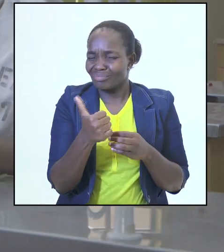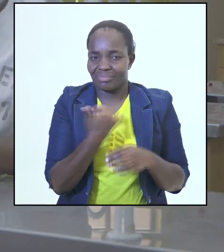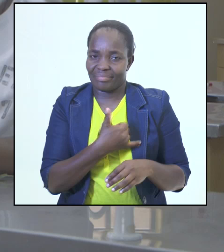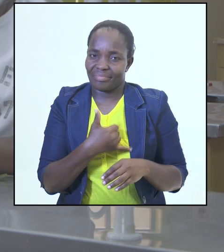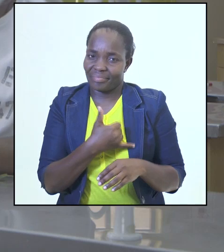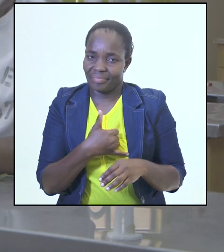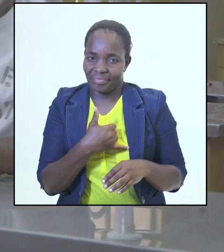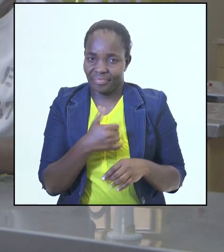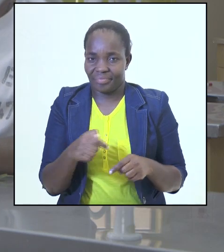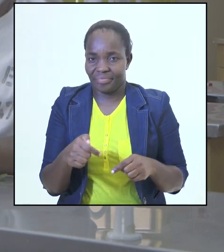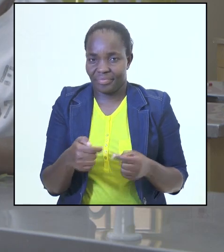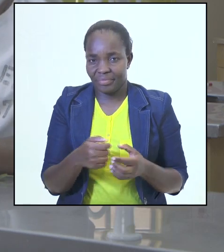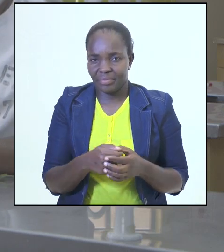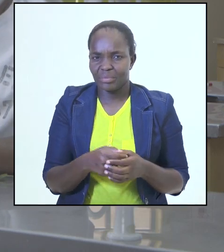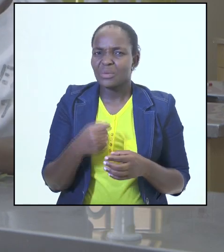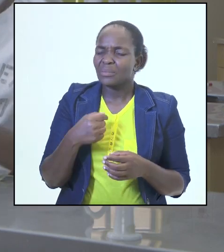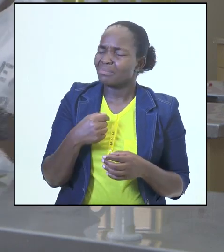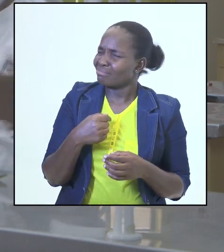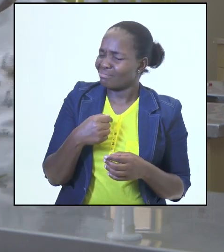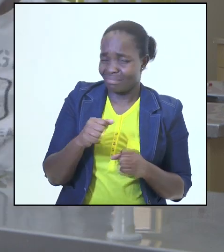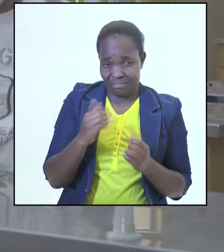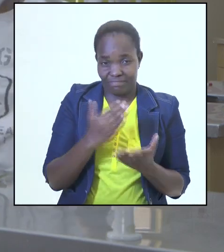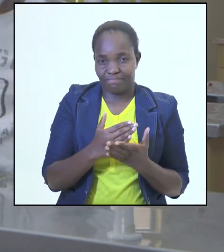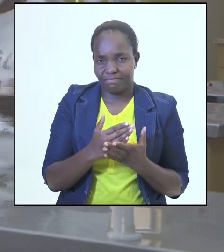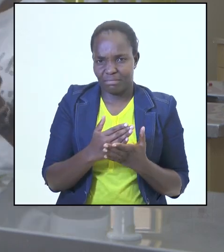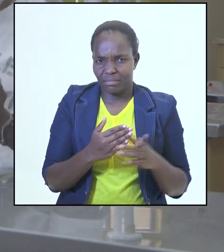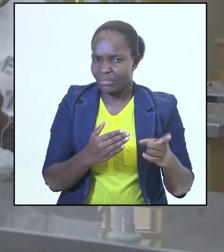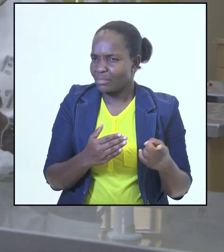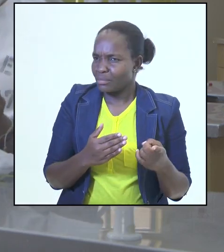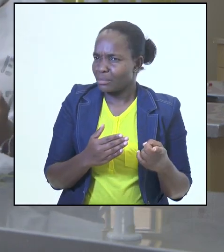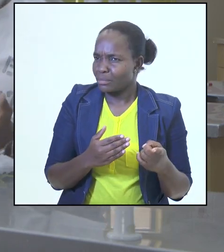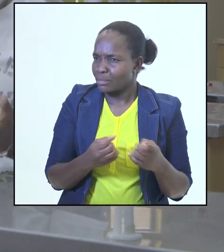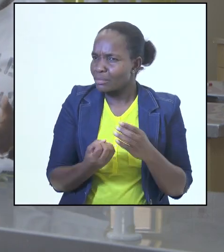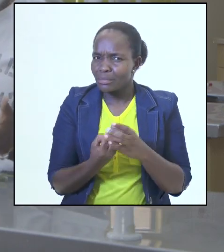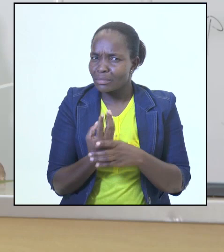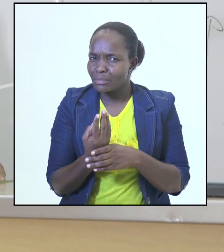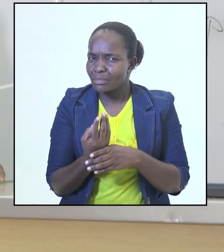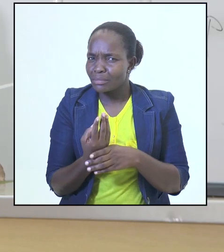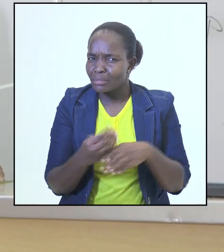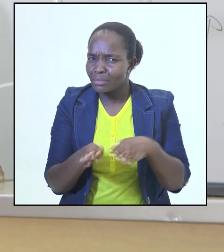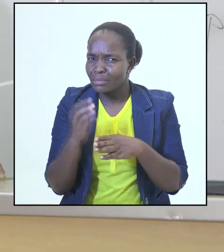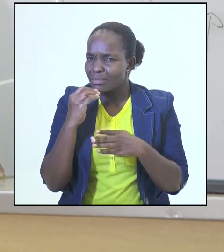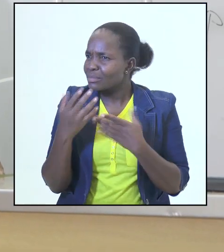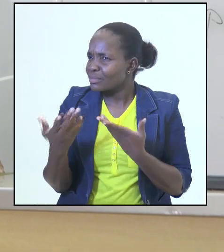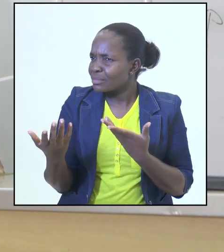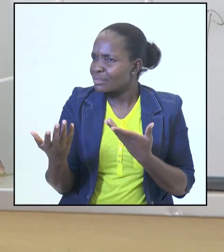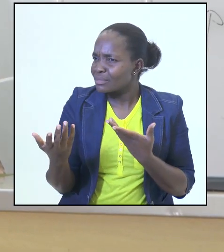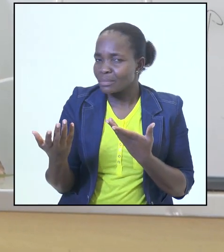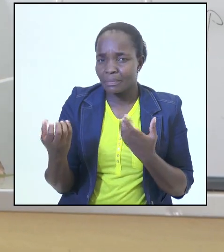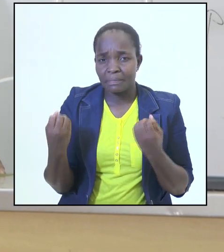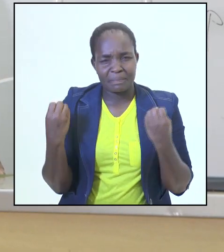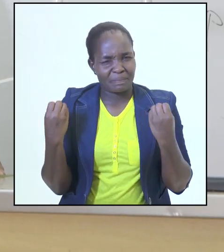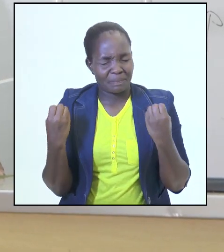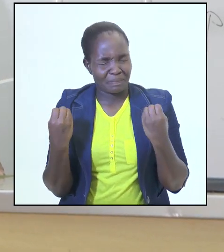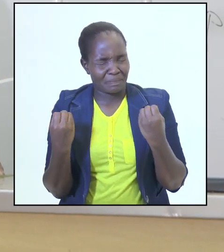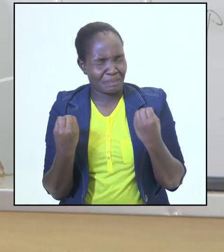Ms. Veronica, I don't understand it. How can a plant be a factory? Most plant leaves are green,